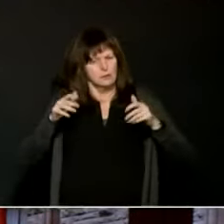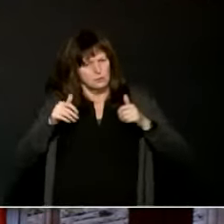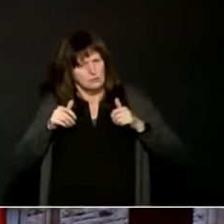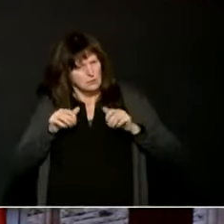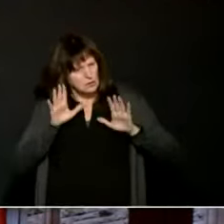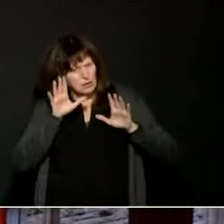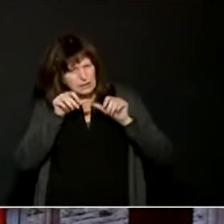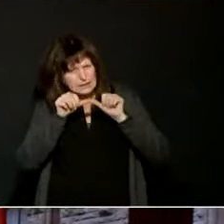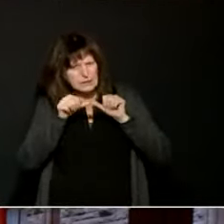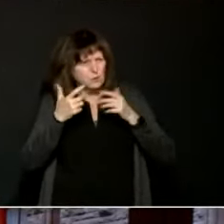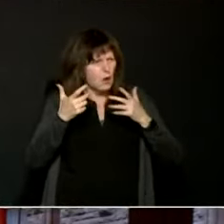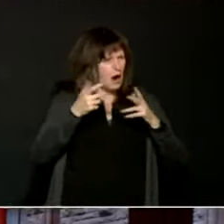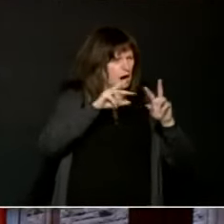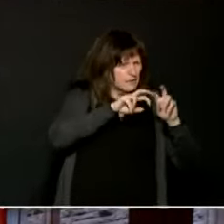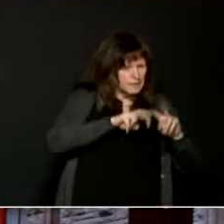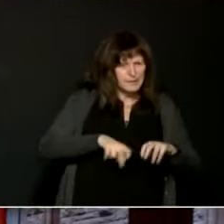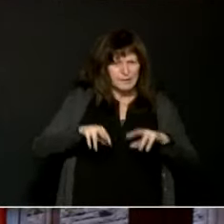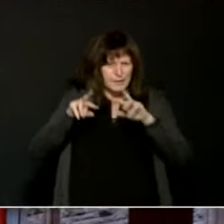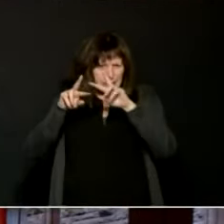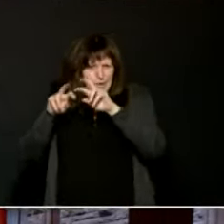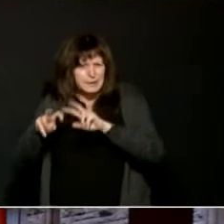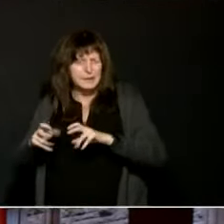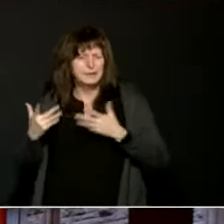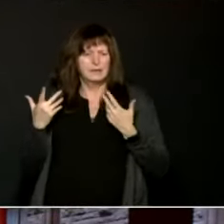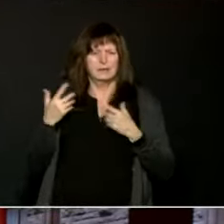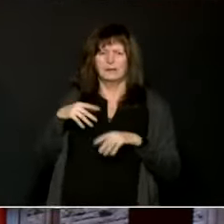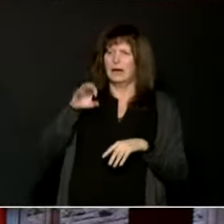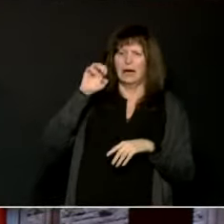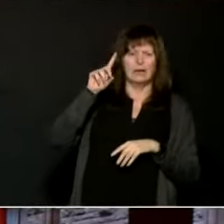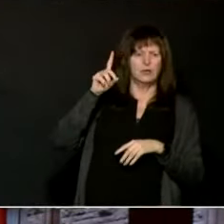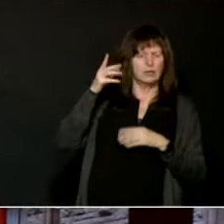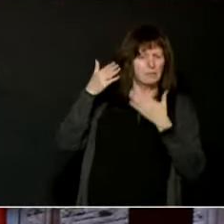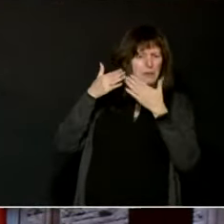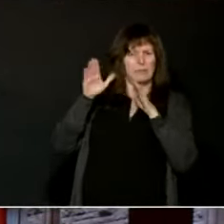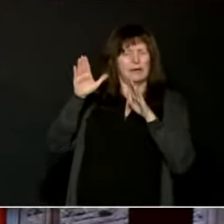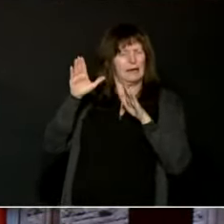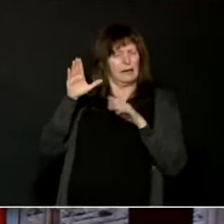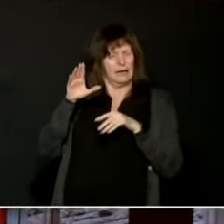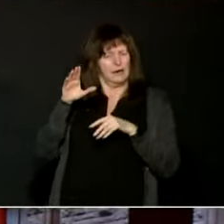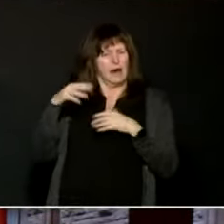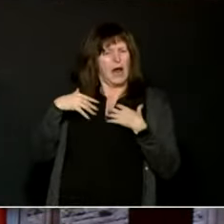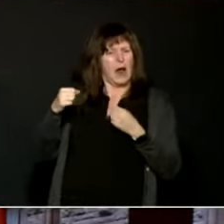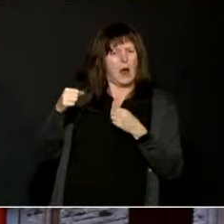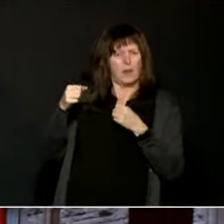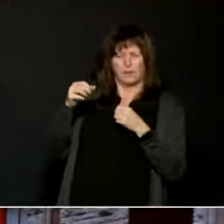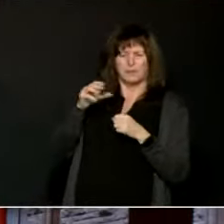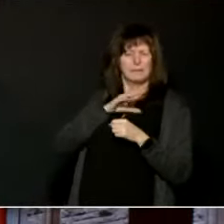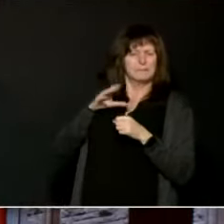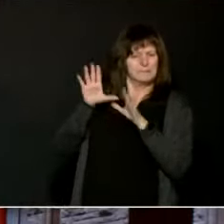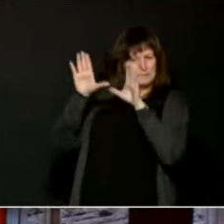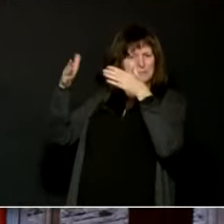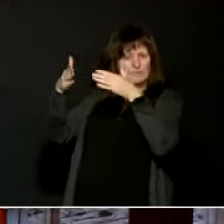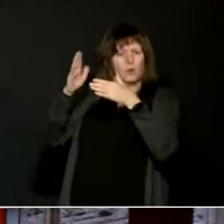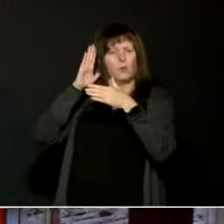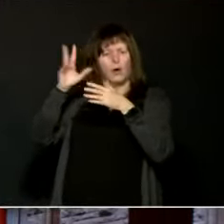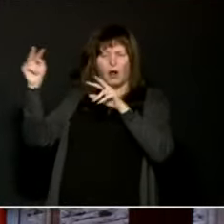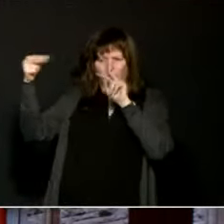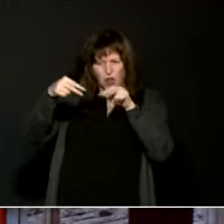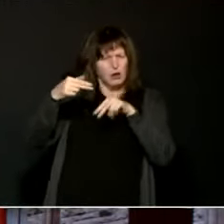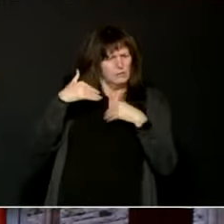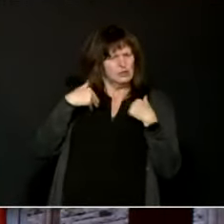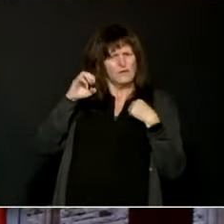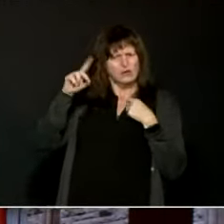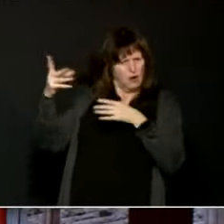after this, our so-called Education and Public Health Committee, that it has both Minister of Education as well as local